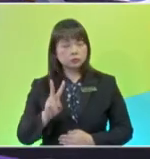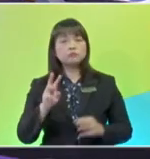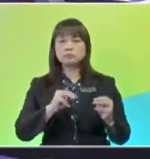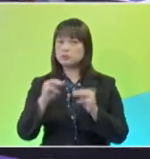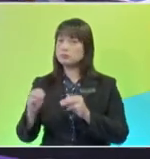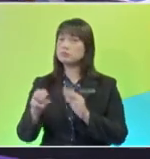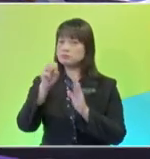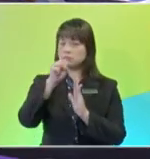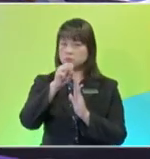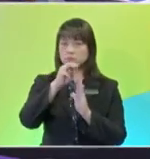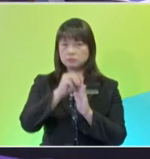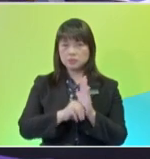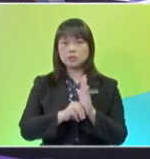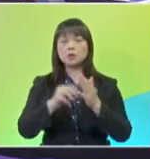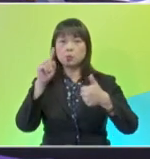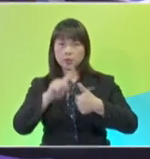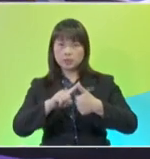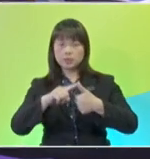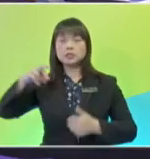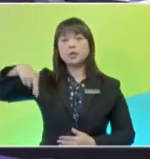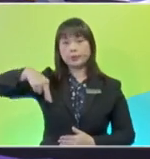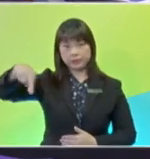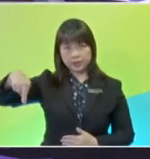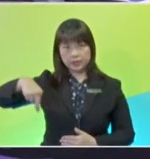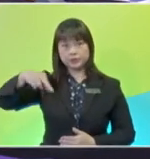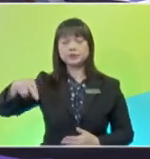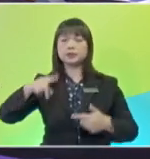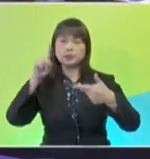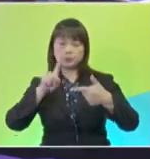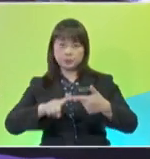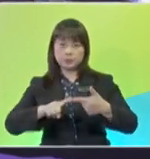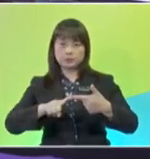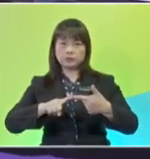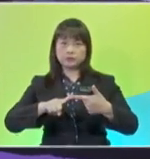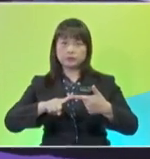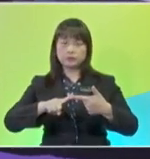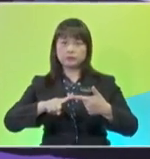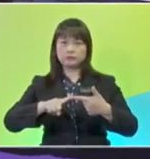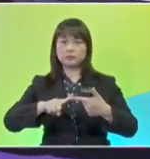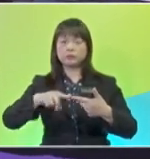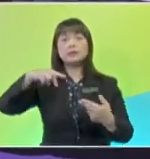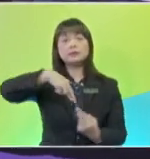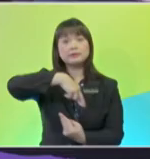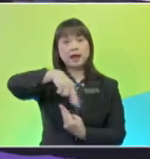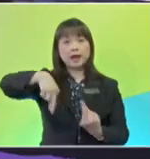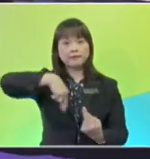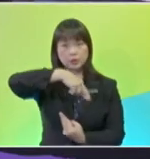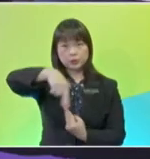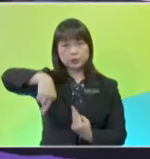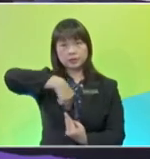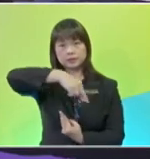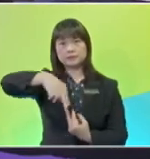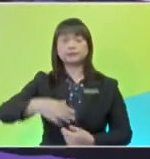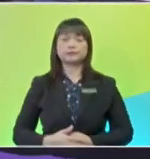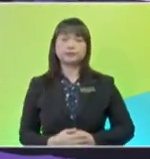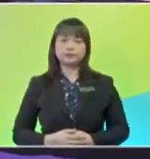is rotation, and I'm sure another one is revolution. Yes, correct. Okay.